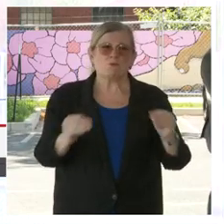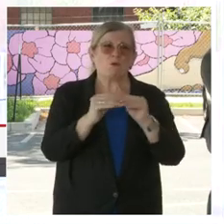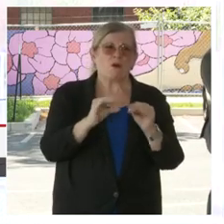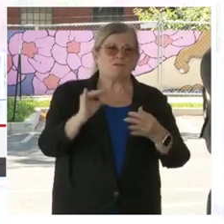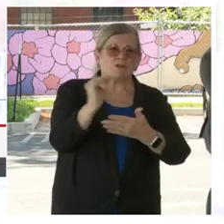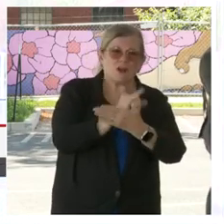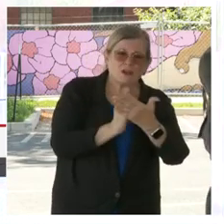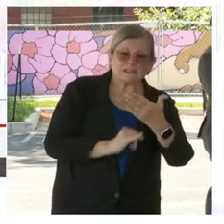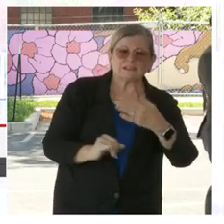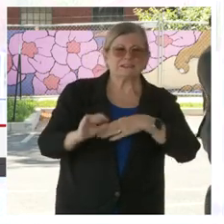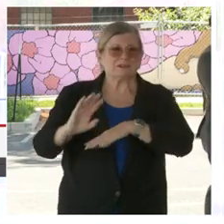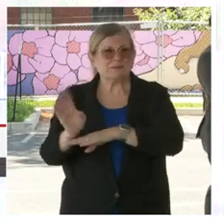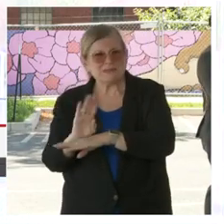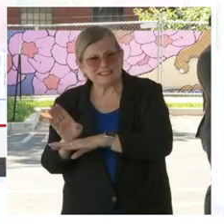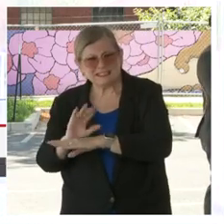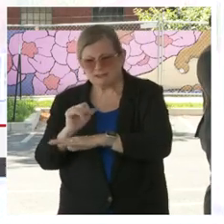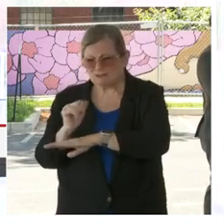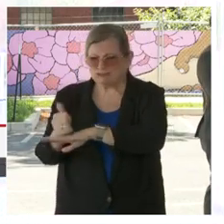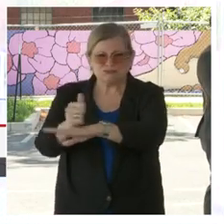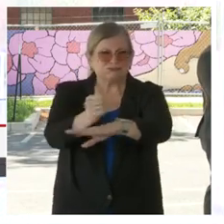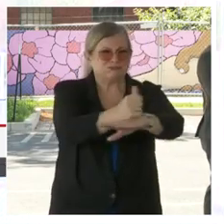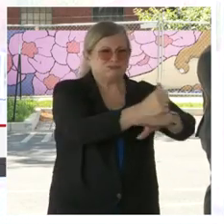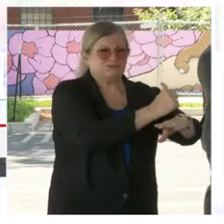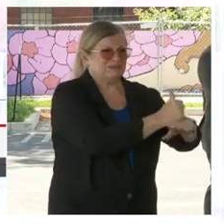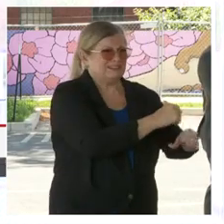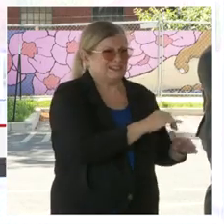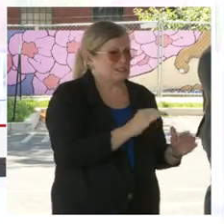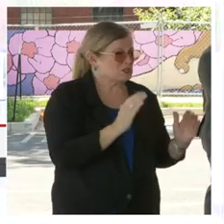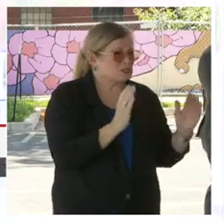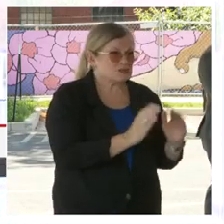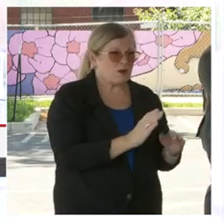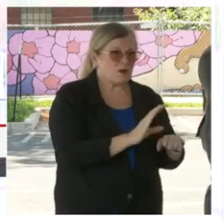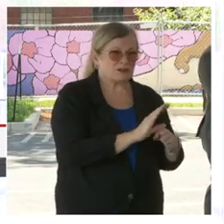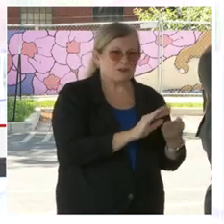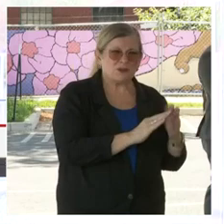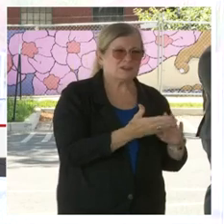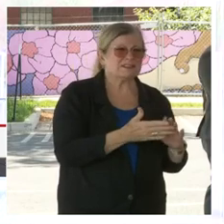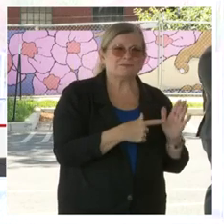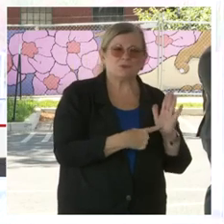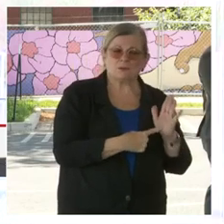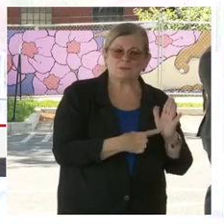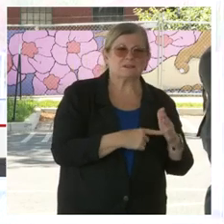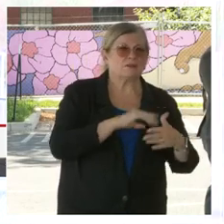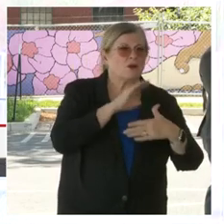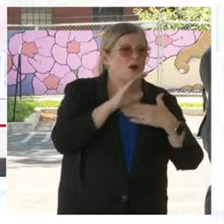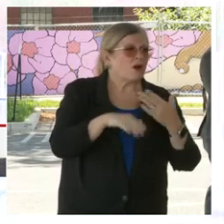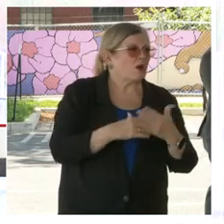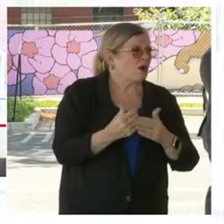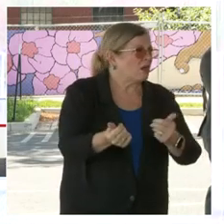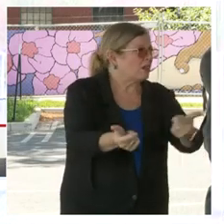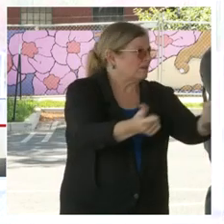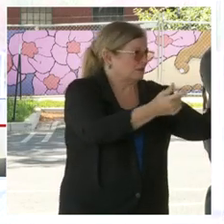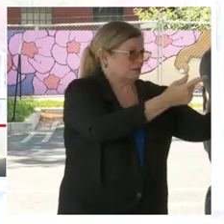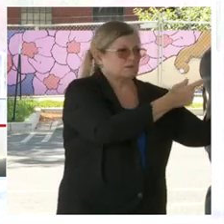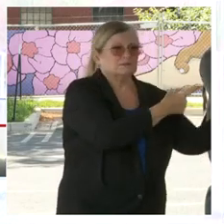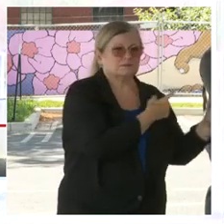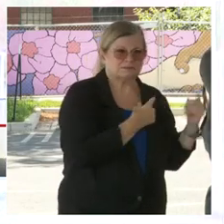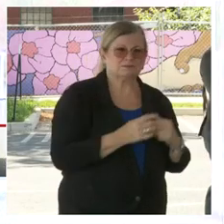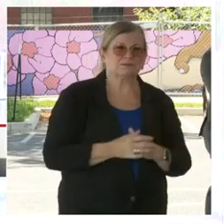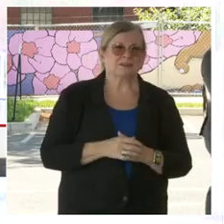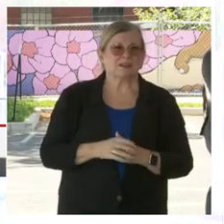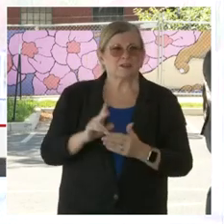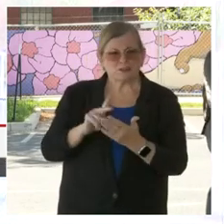smallest of us represents the greatest of us. This retail village gives opportunities to creatives, artists, and entrepreneurs to